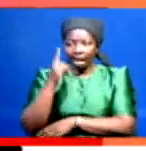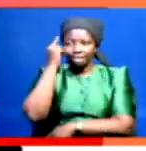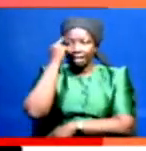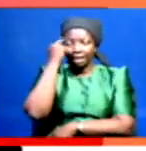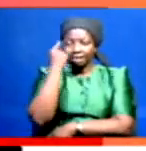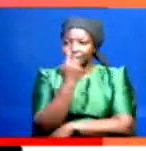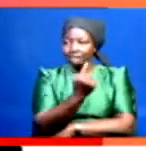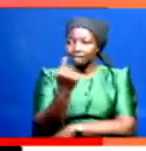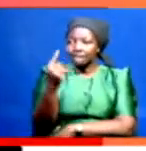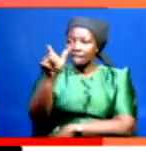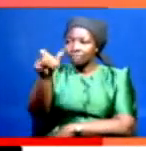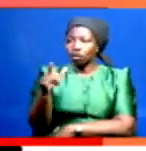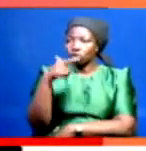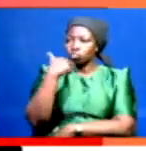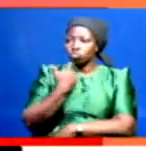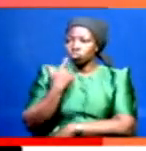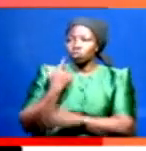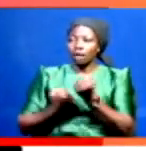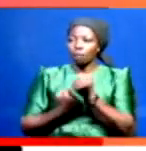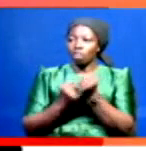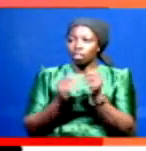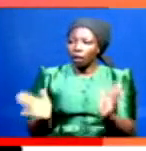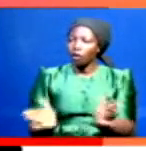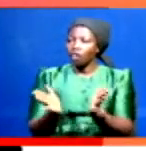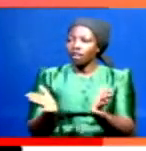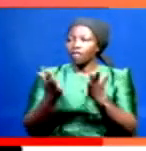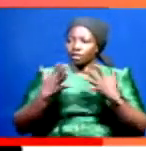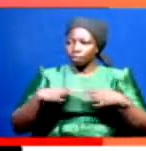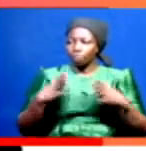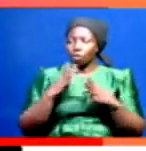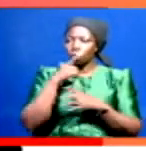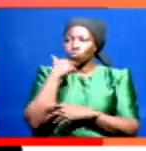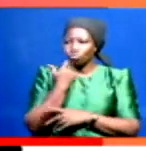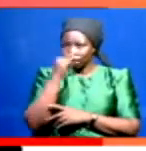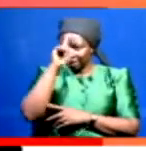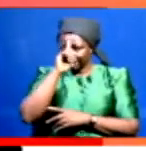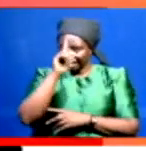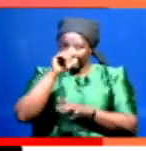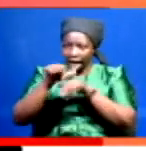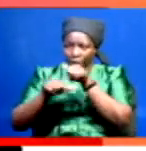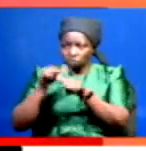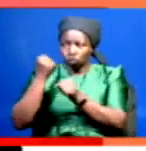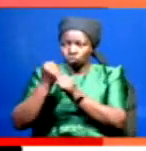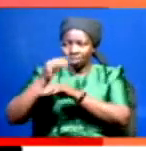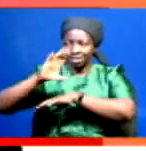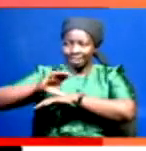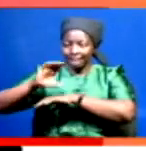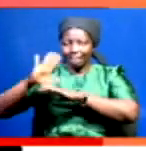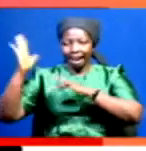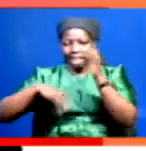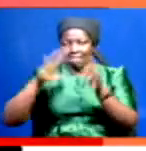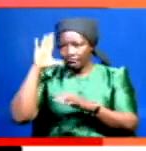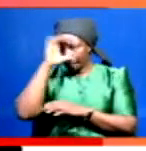everyone who is for the welfare of the people and who is serious about doing church can't miss one umbrella